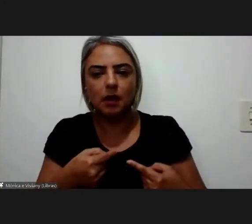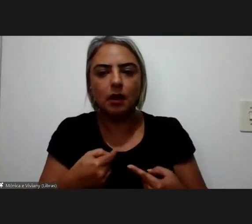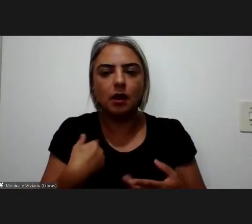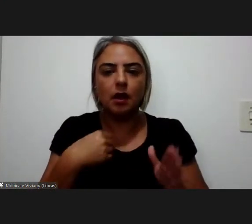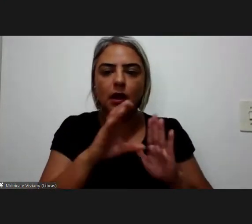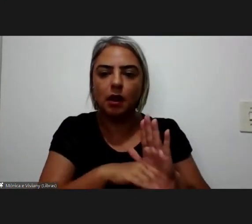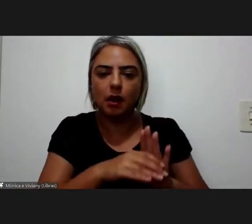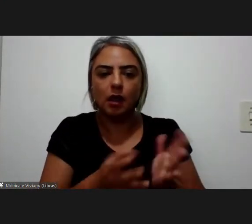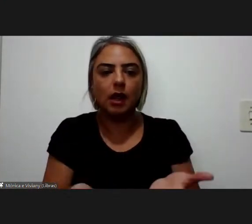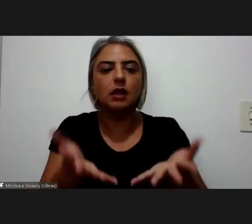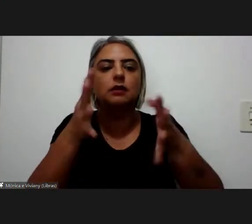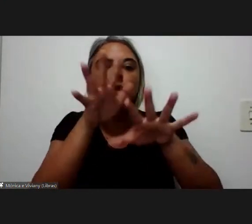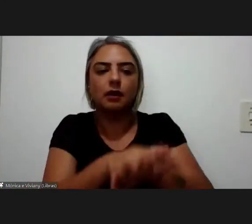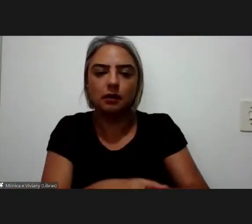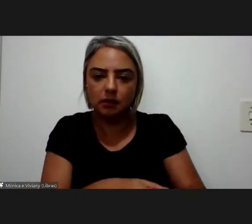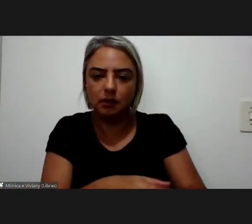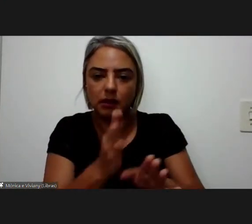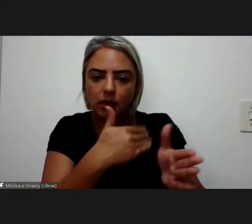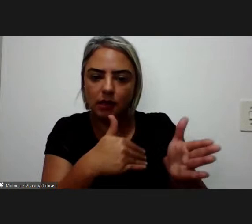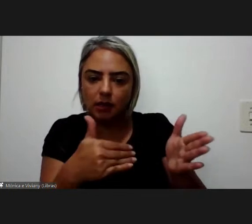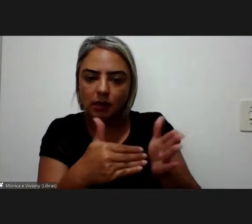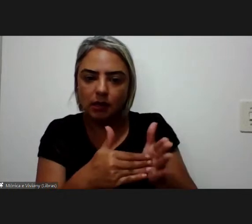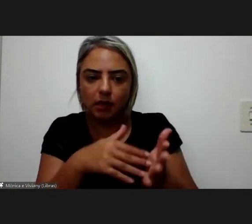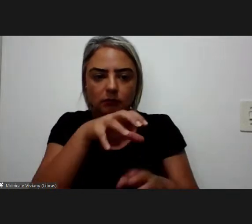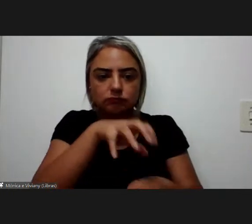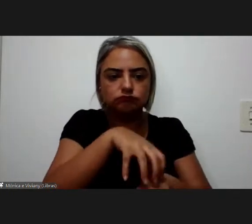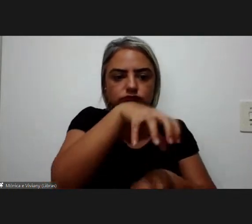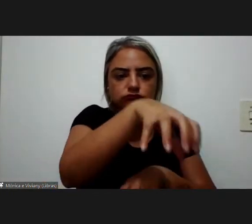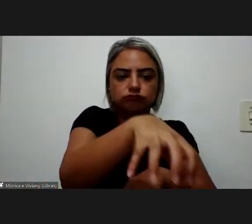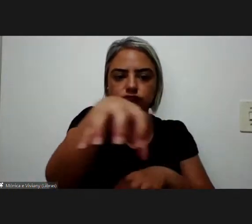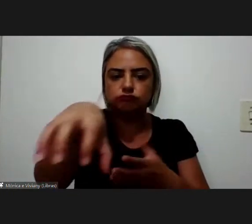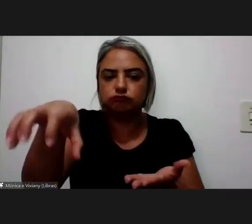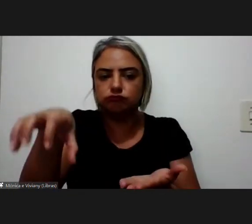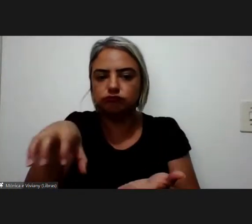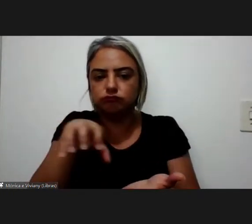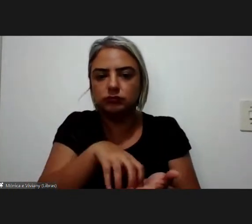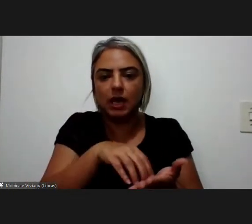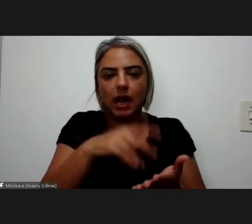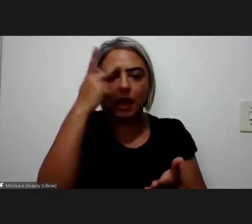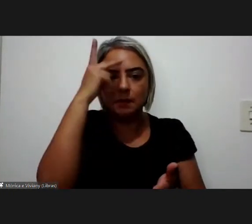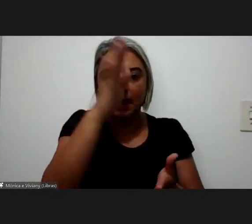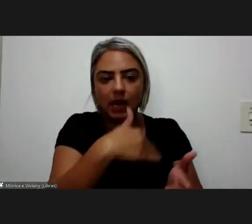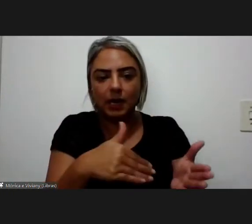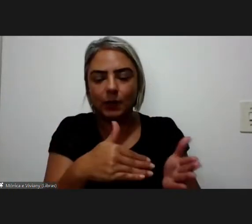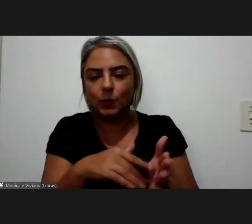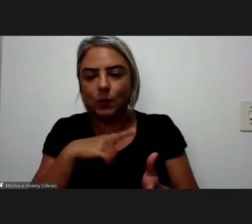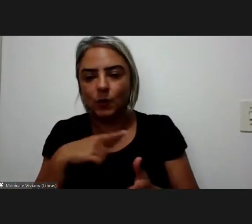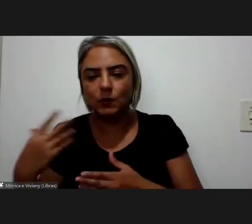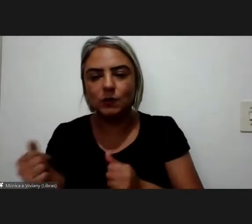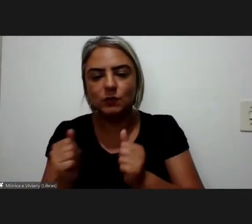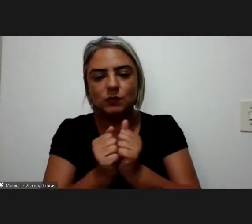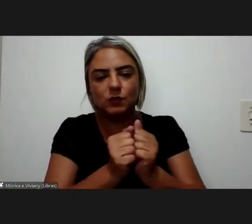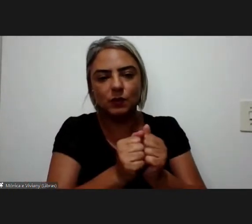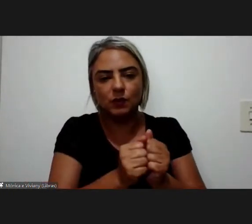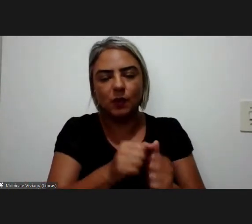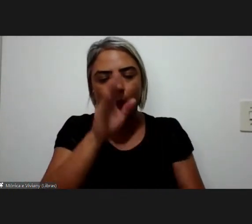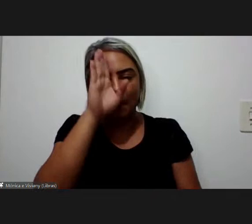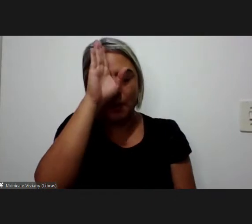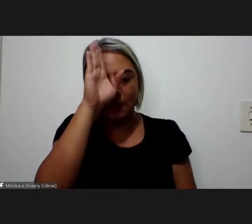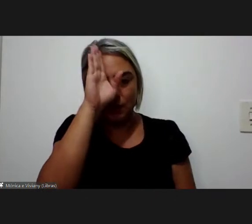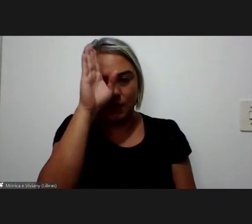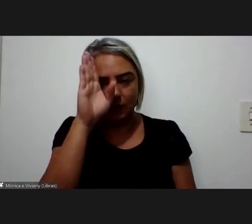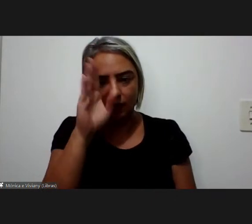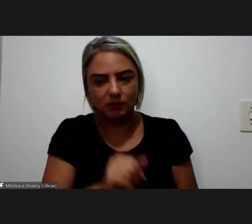profound this discussion about integrality, decentralization, and universality, which came